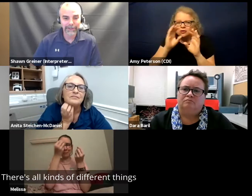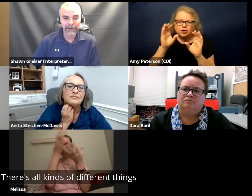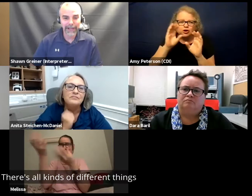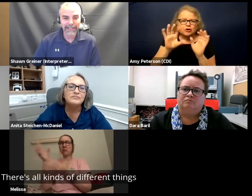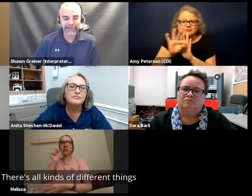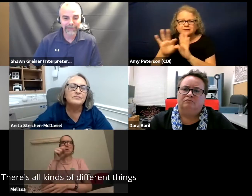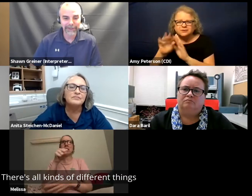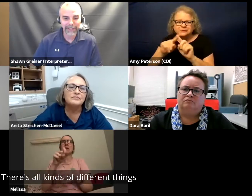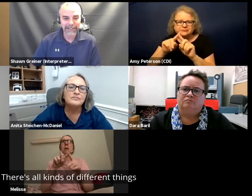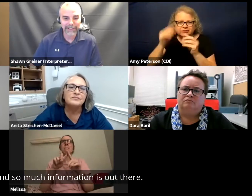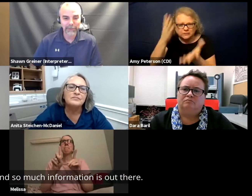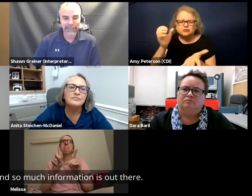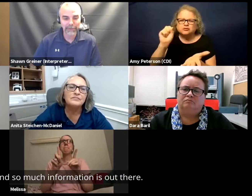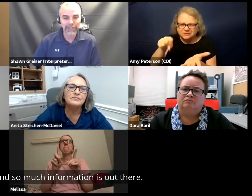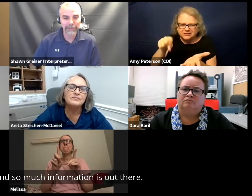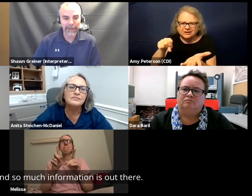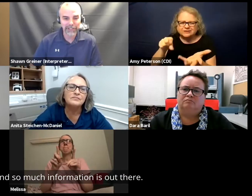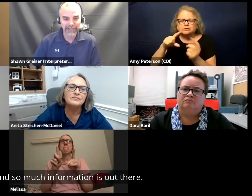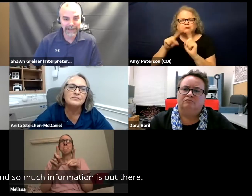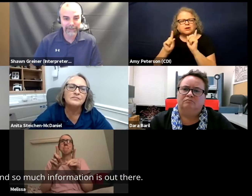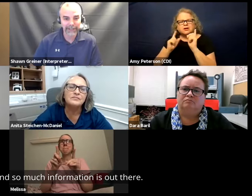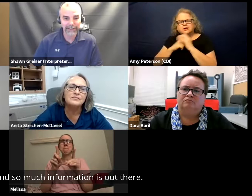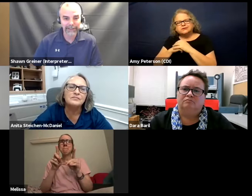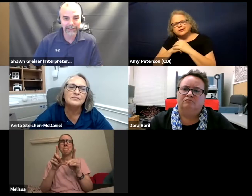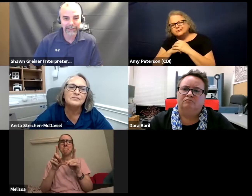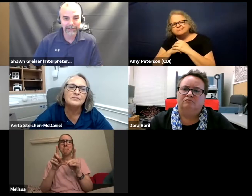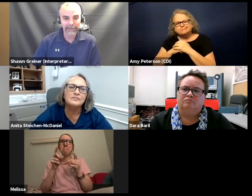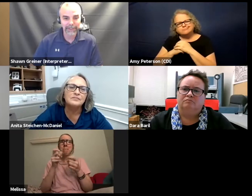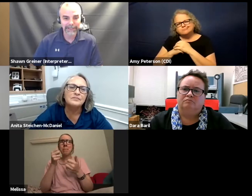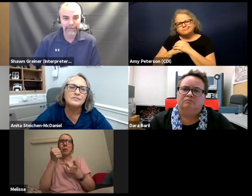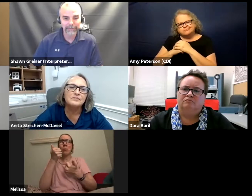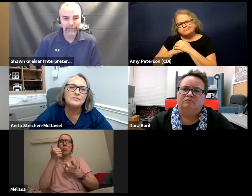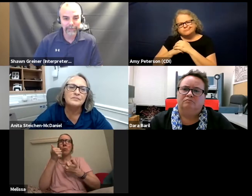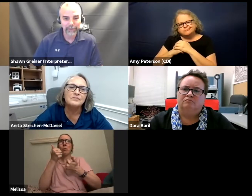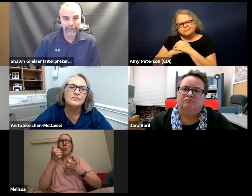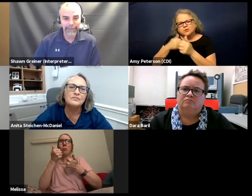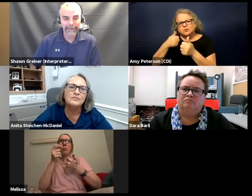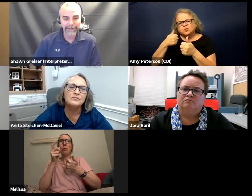There's all kinds of different things, and so much information is out there, but